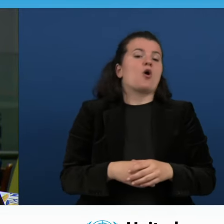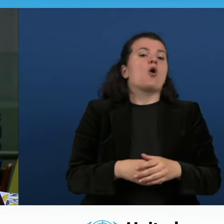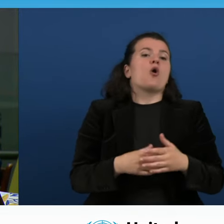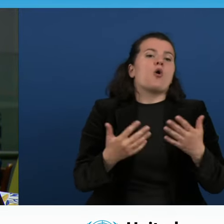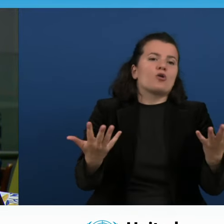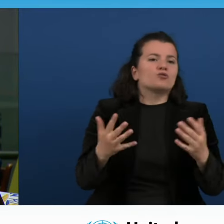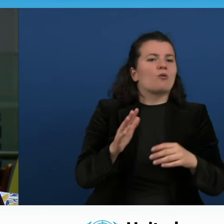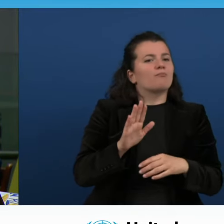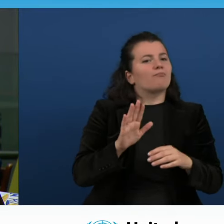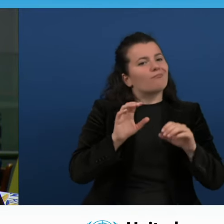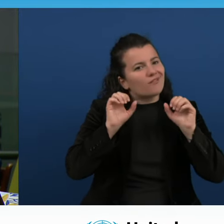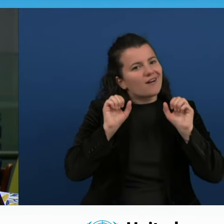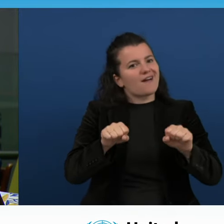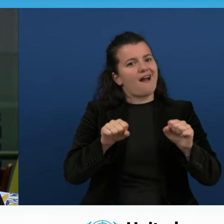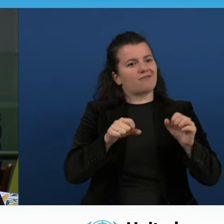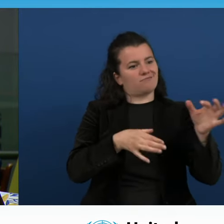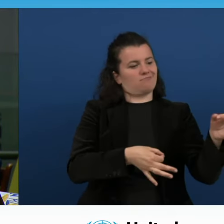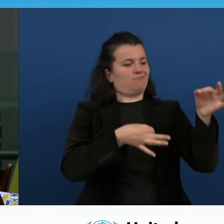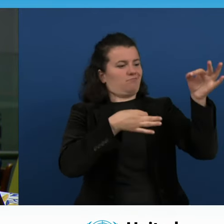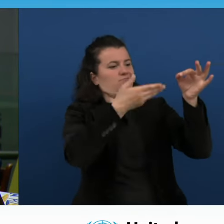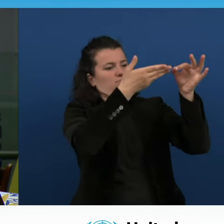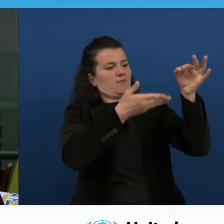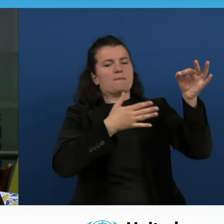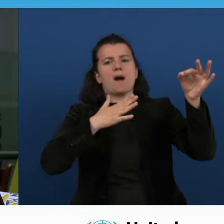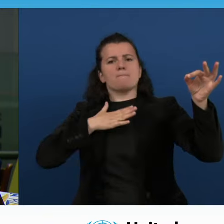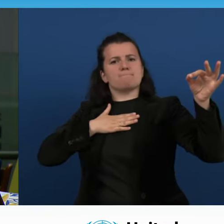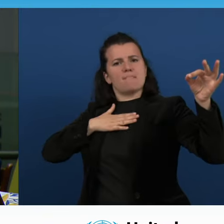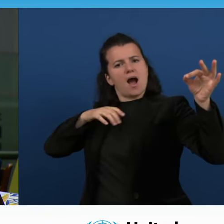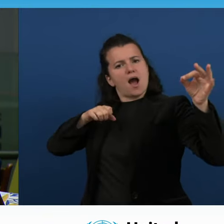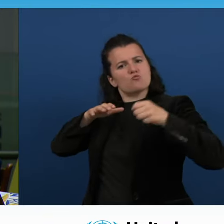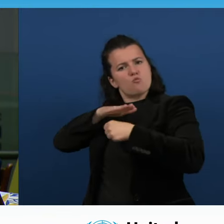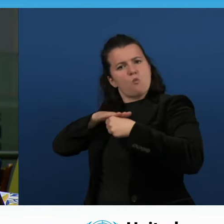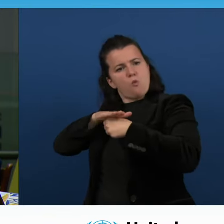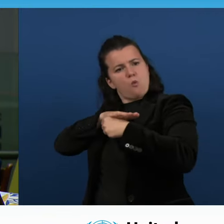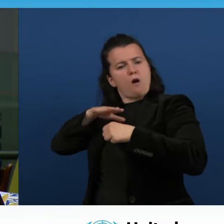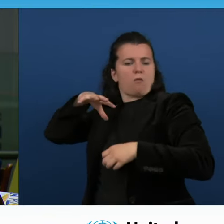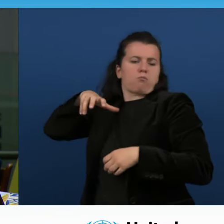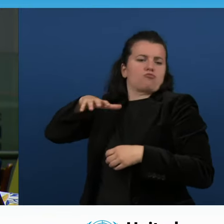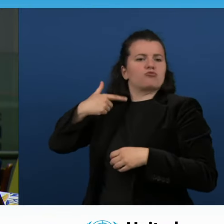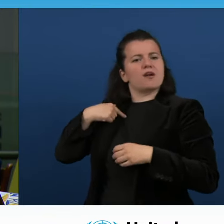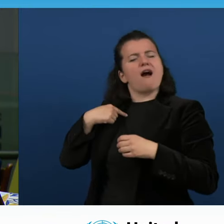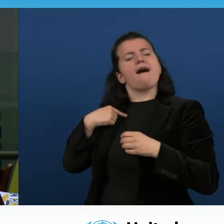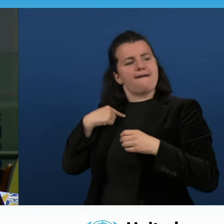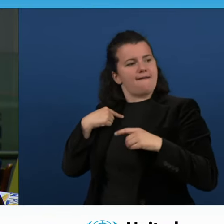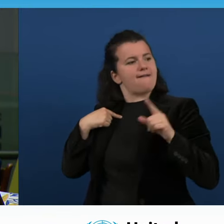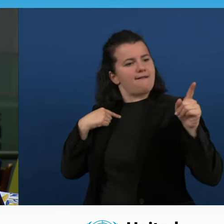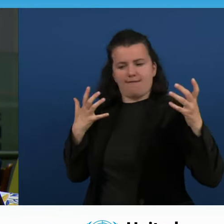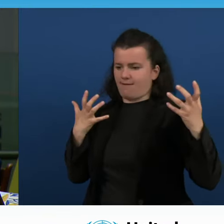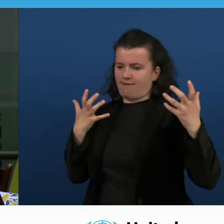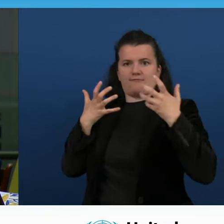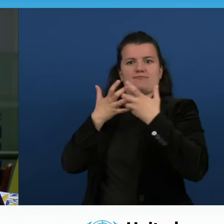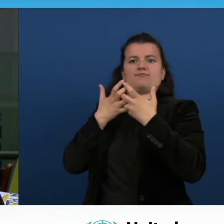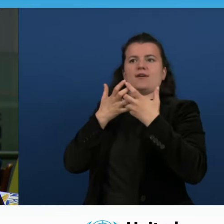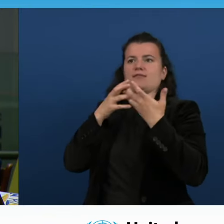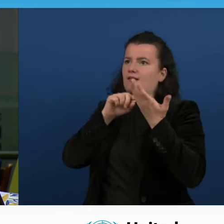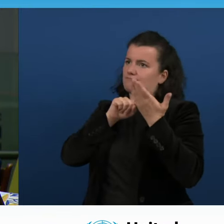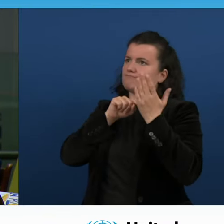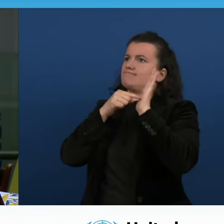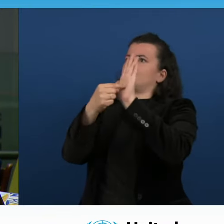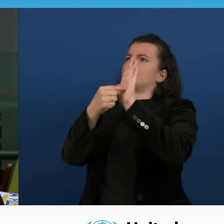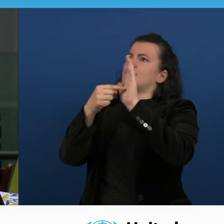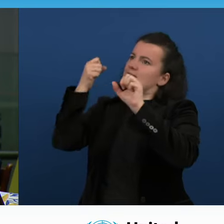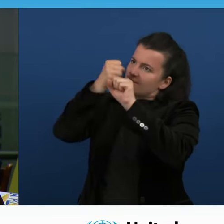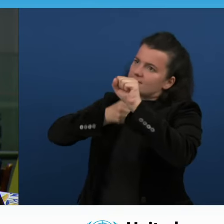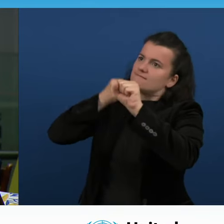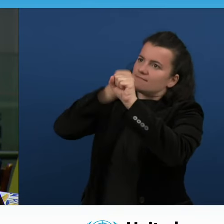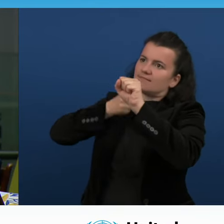your regional perspectives and your support on this advocacy tool. Because